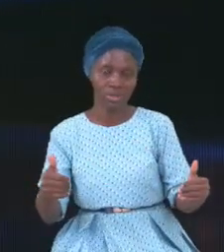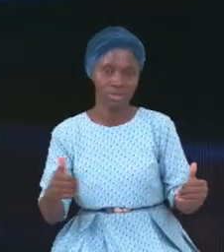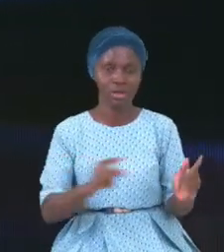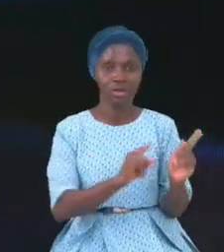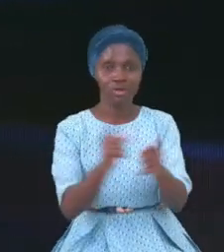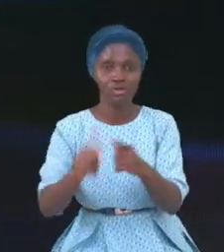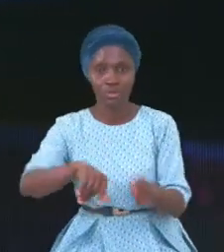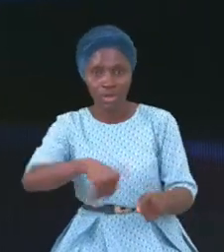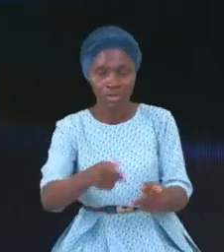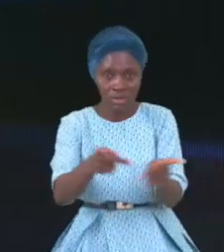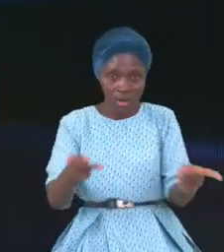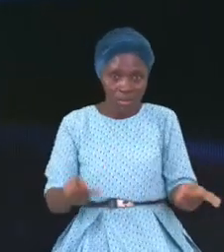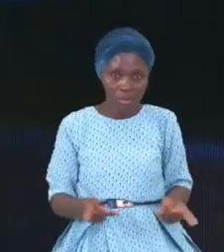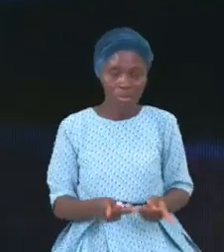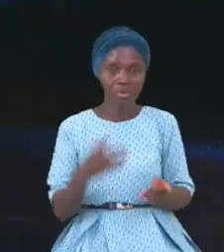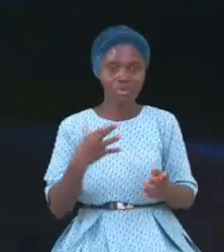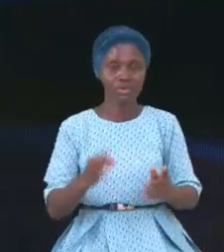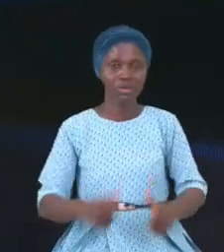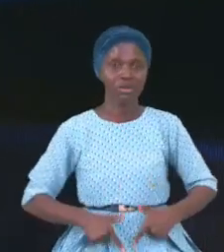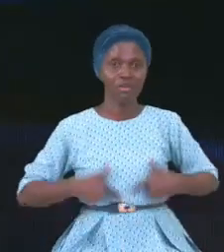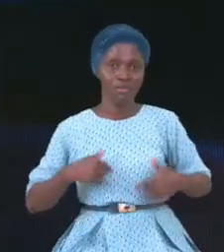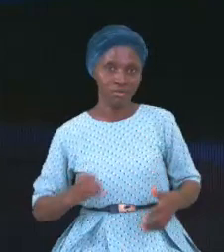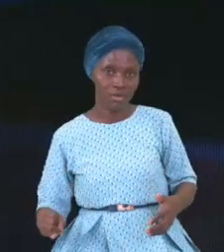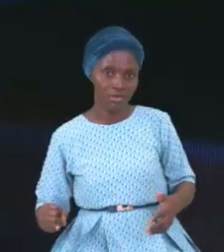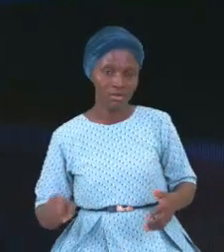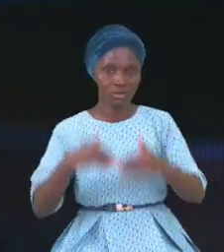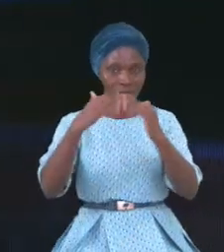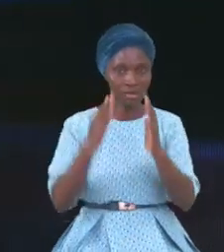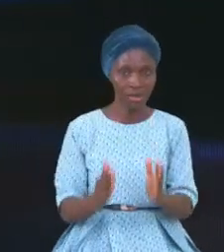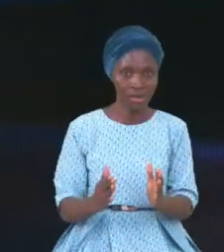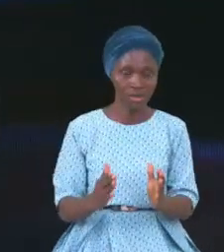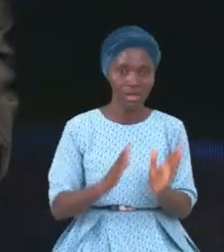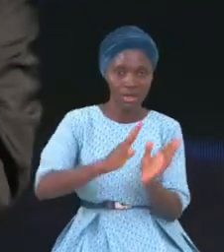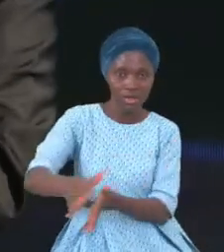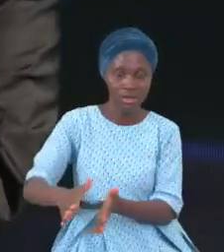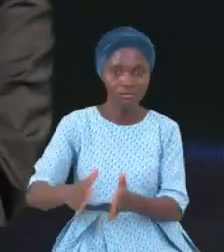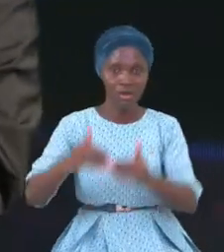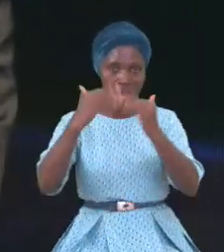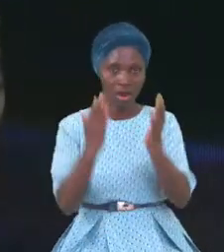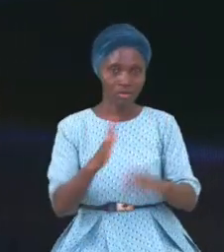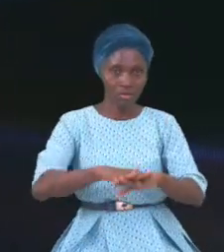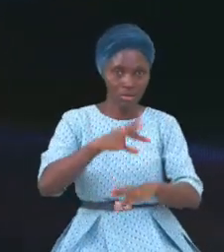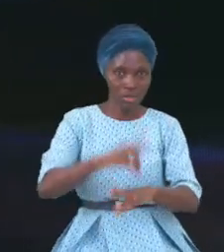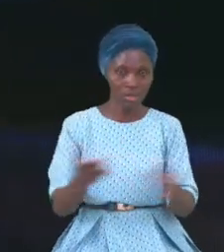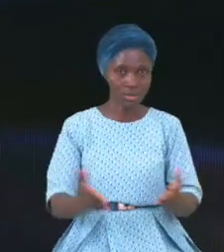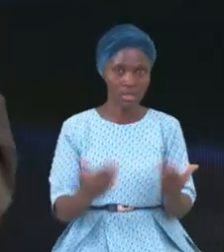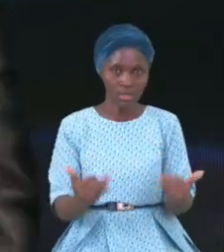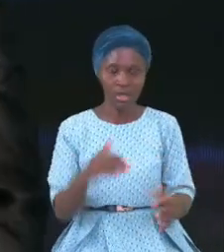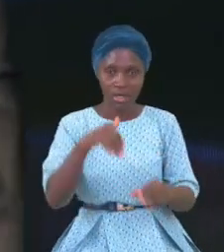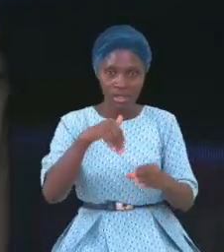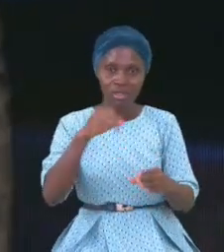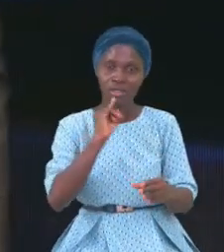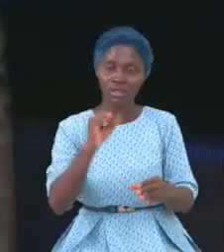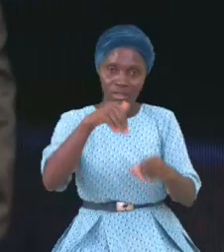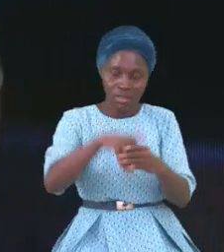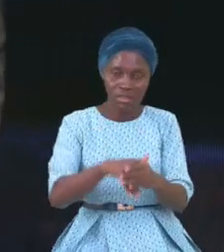He's been a residence here on earth. Now he's in residence over there in heaven. Jesus